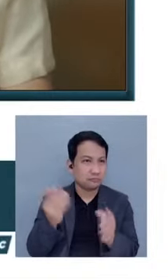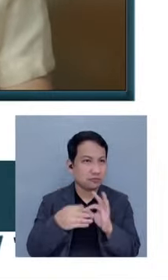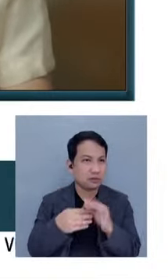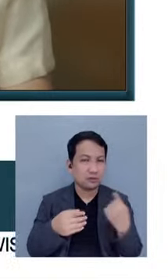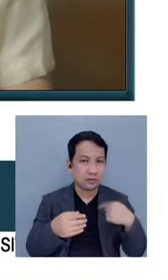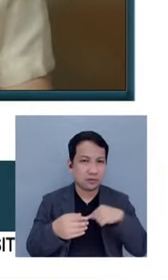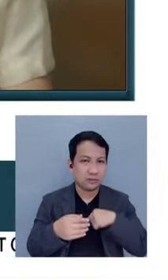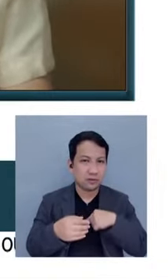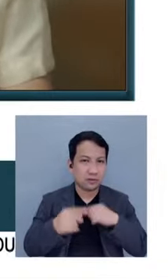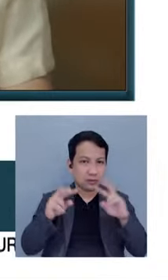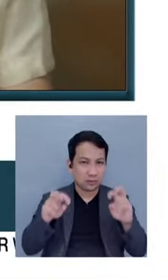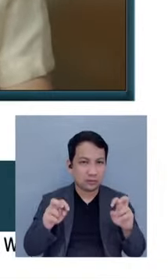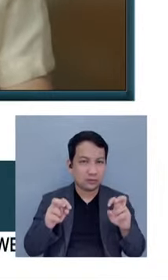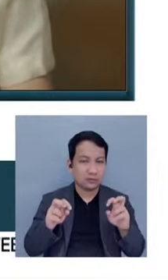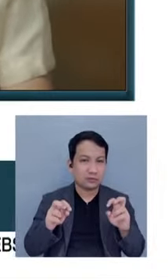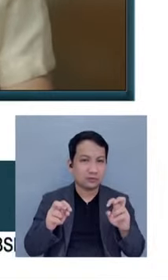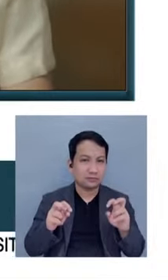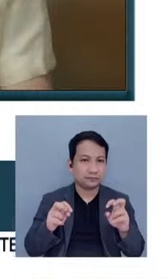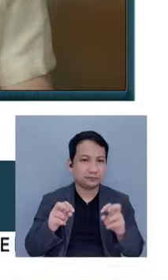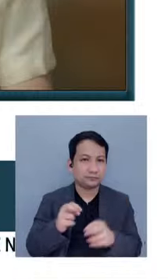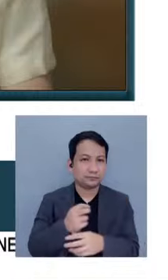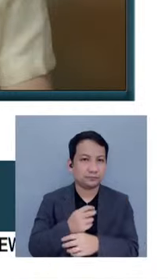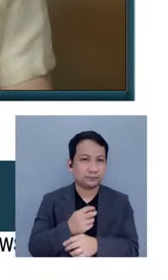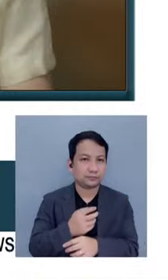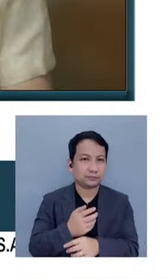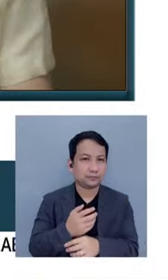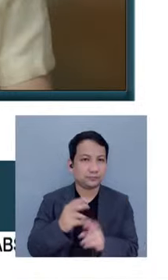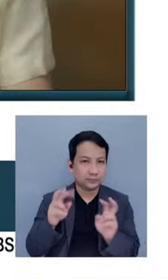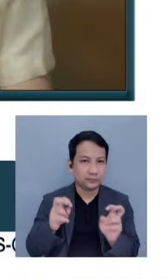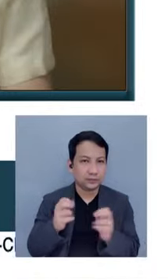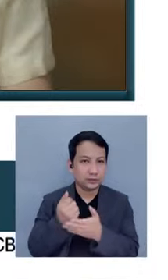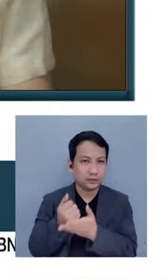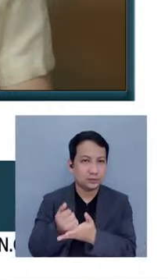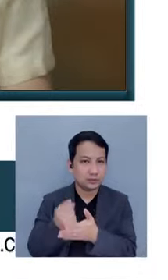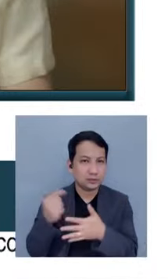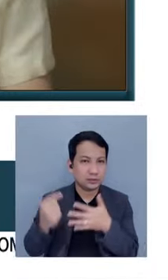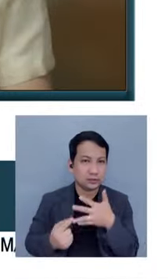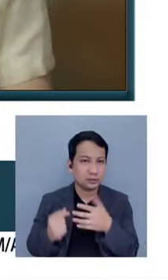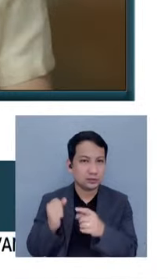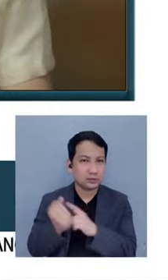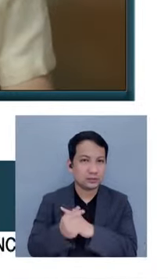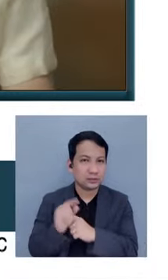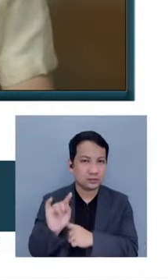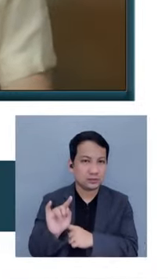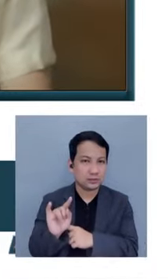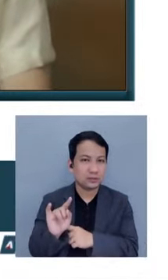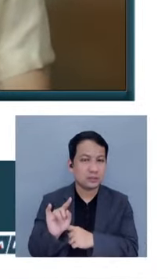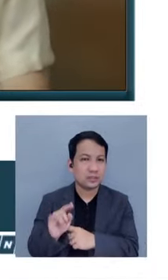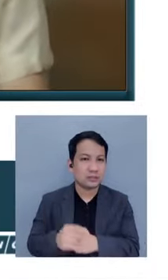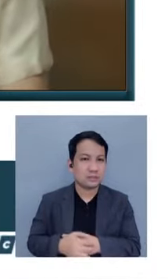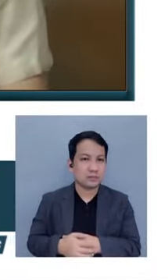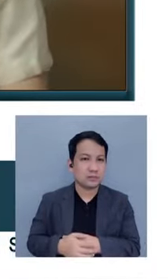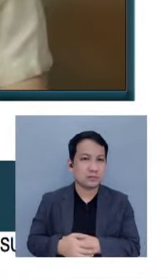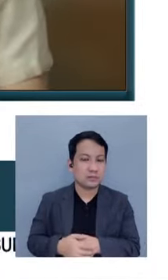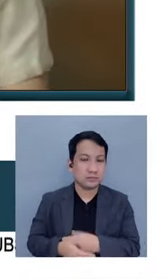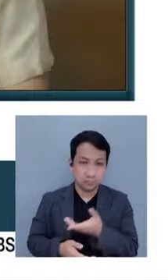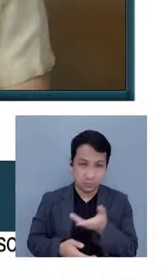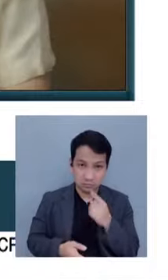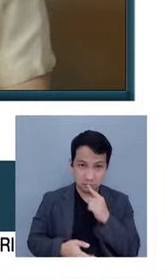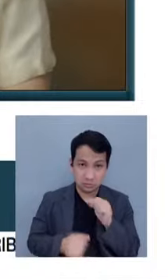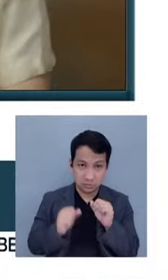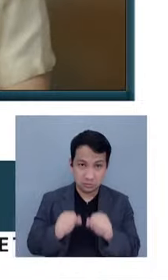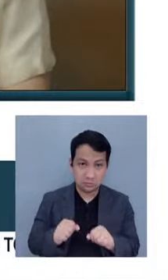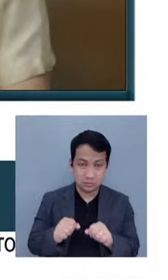about state-backed actors, you also mentioned, you know, all these social media giants. Is it possible to